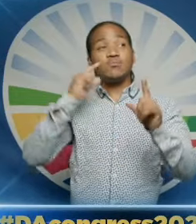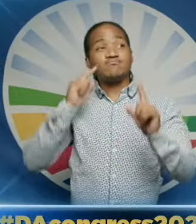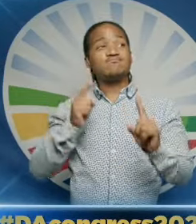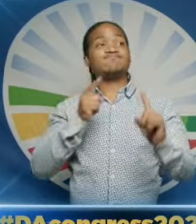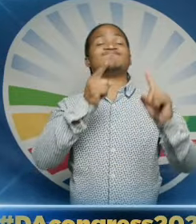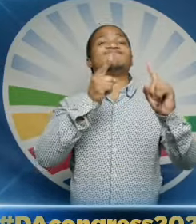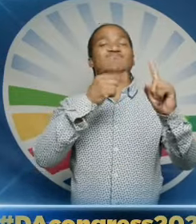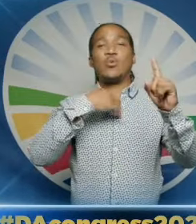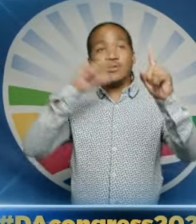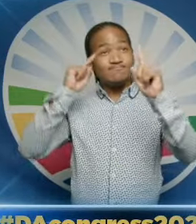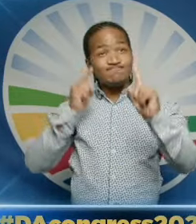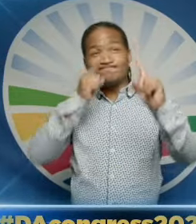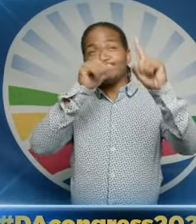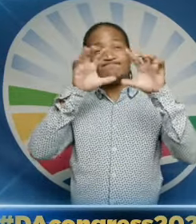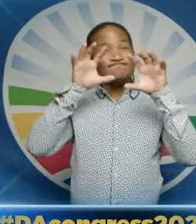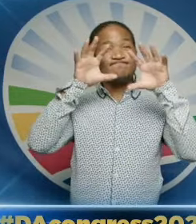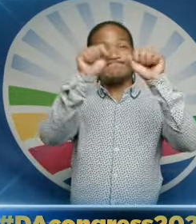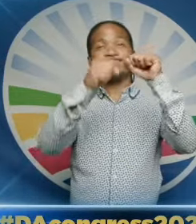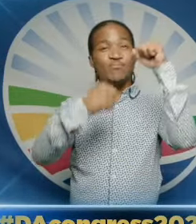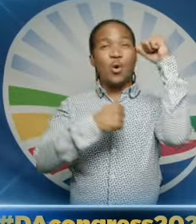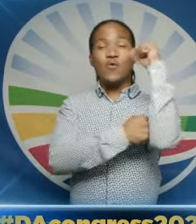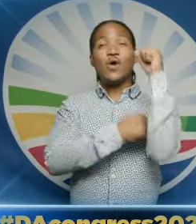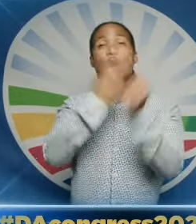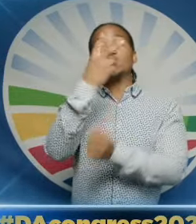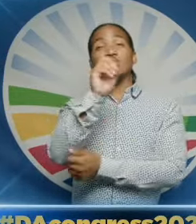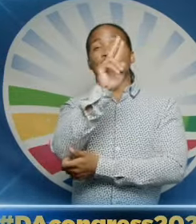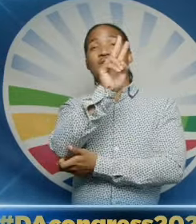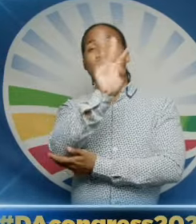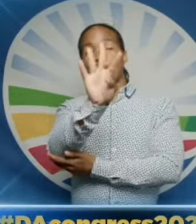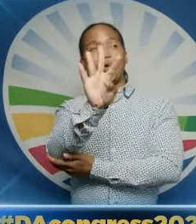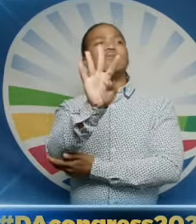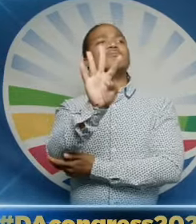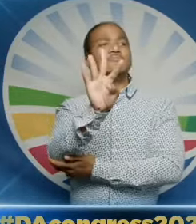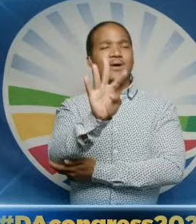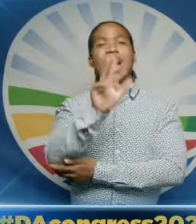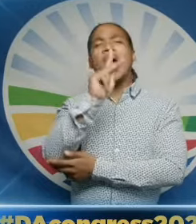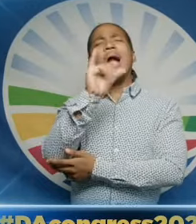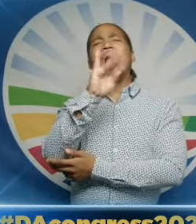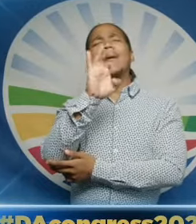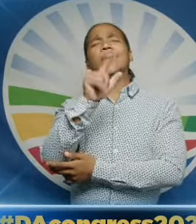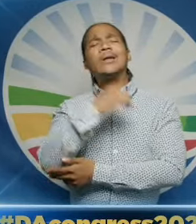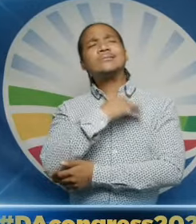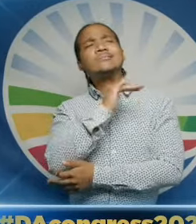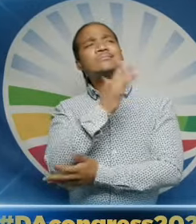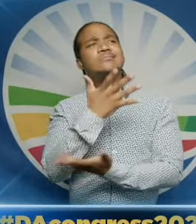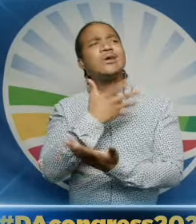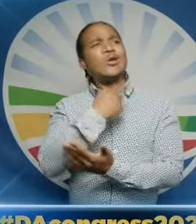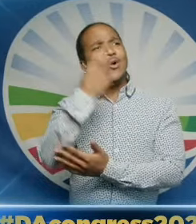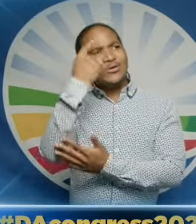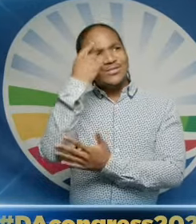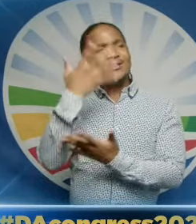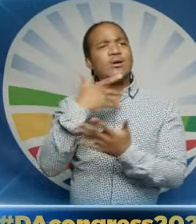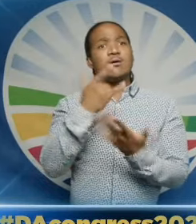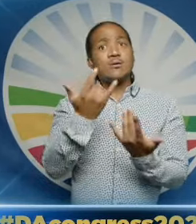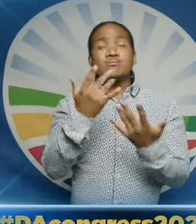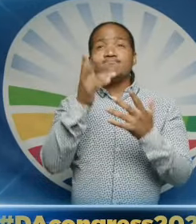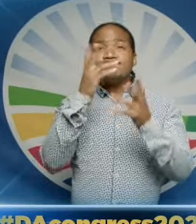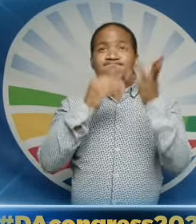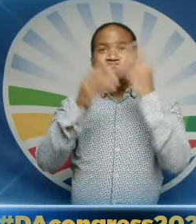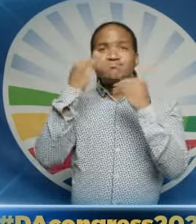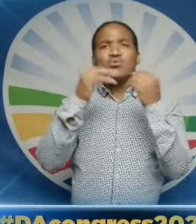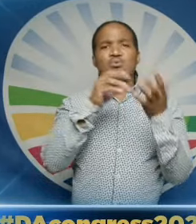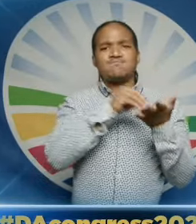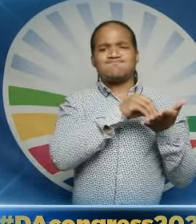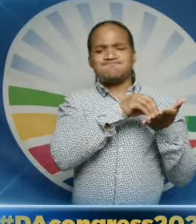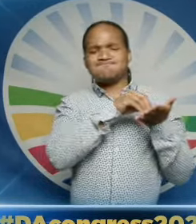Union buildings come 2024. Kabelo, what will you be taking back home to your